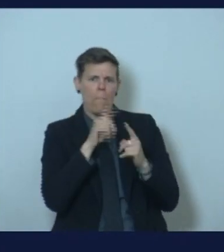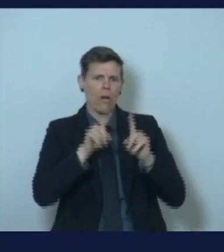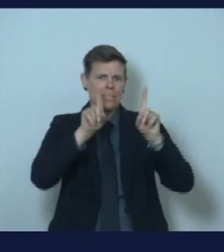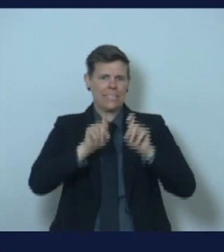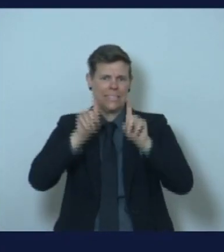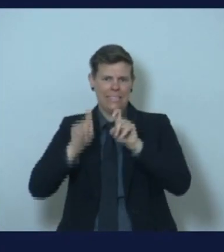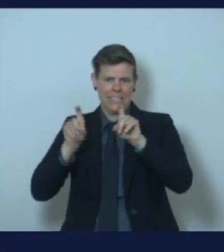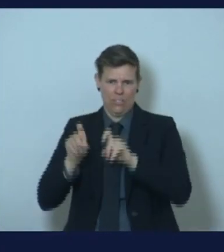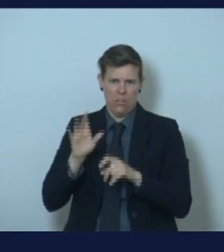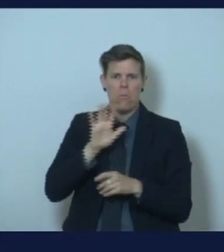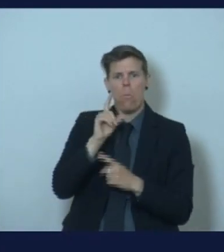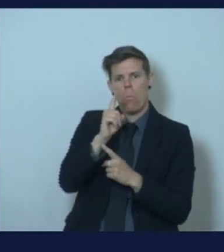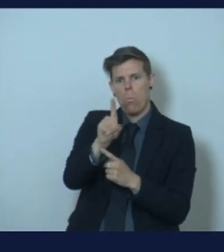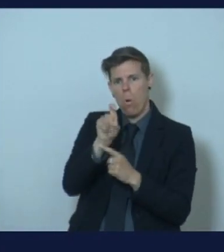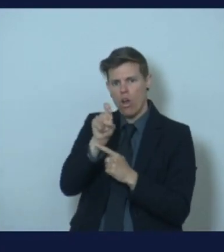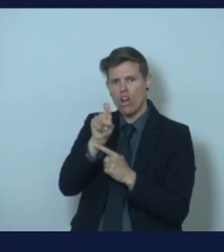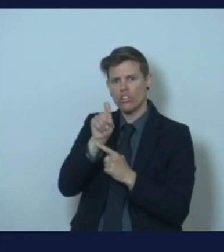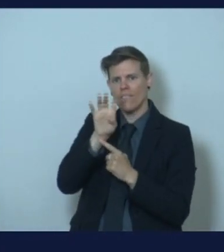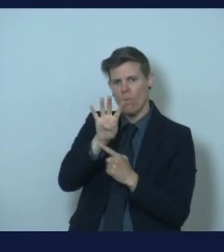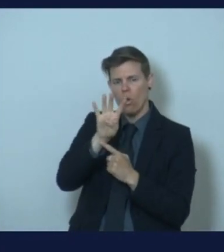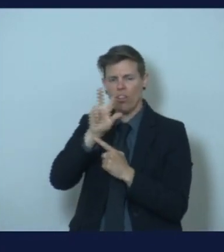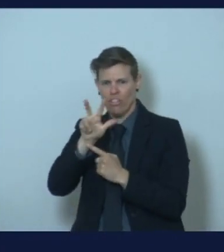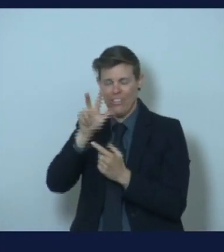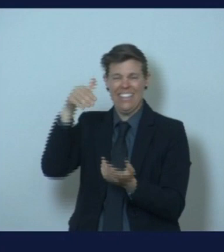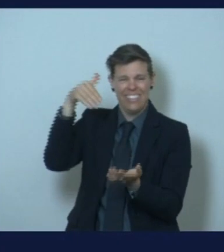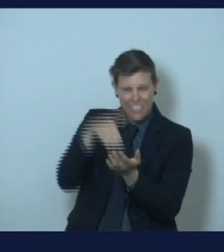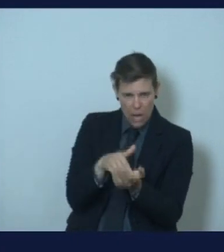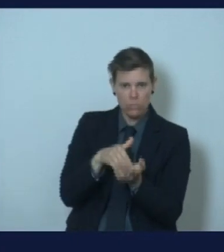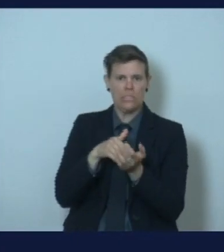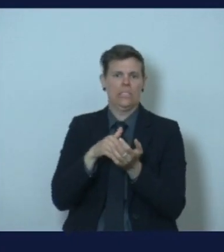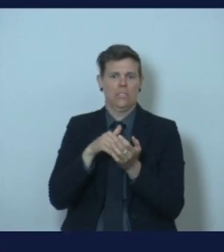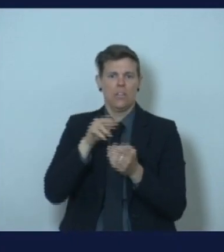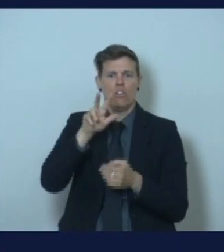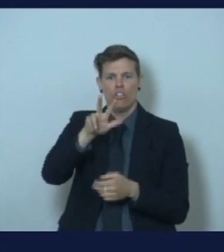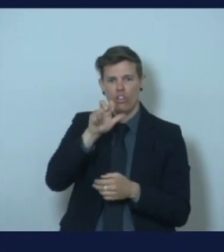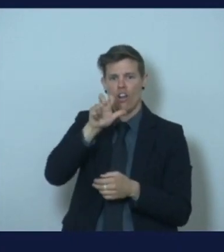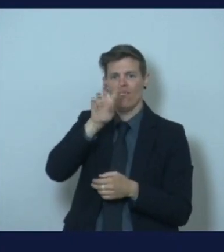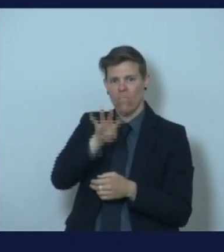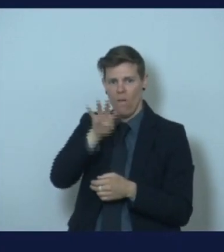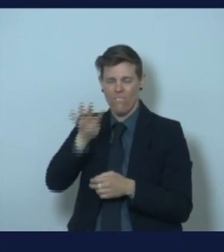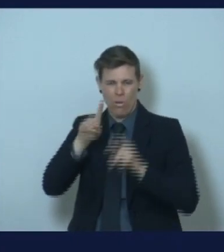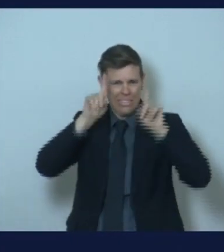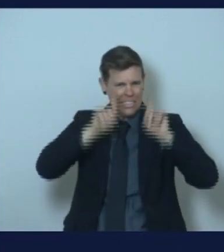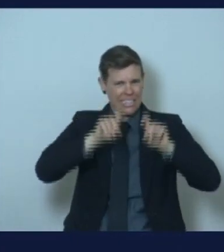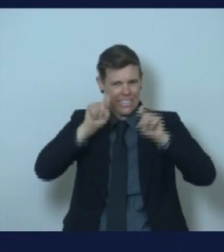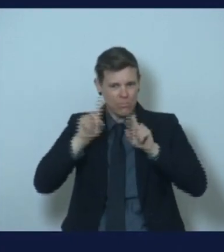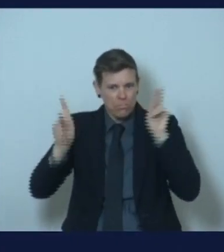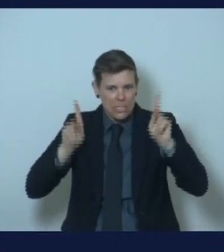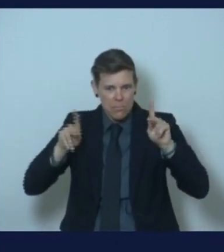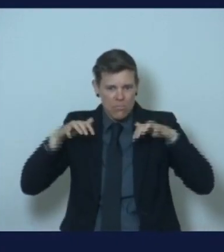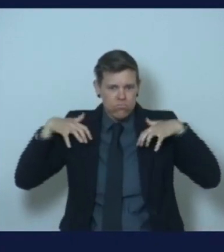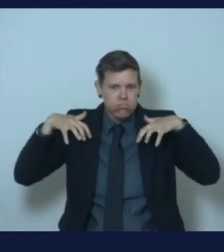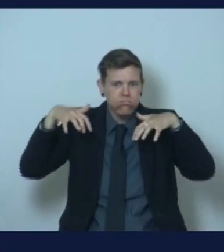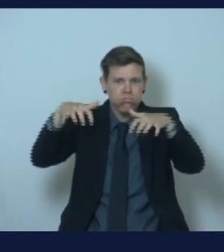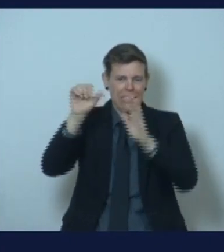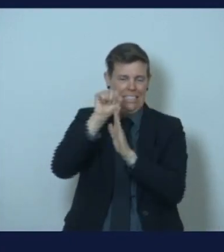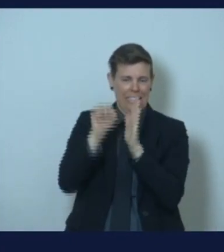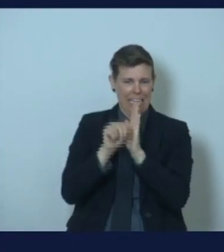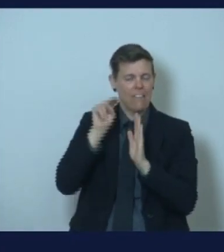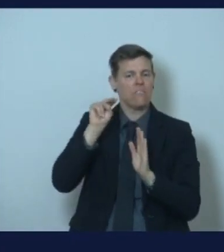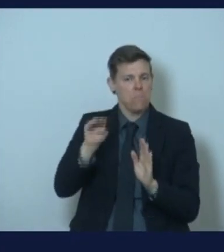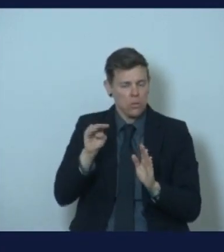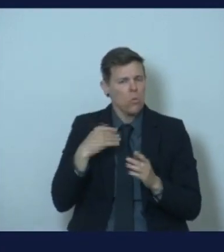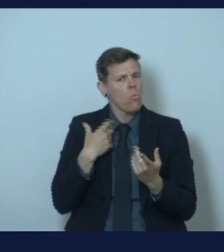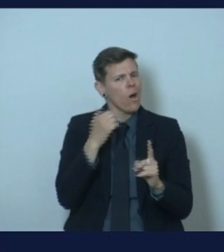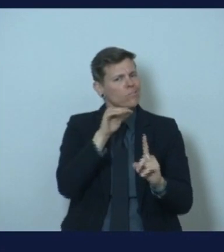147,344 tests. It's important to me to always remind New Mexicans that the amount of testing we do and continuing to grow that testing